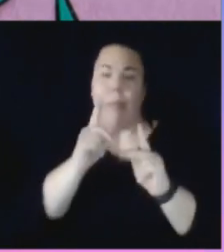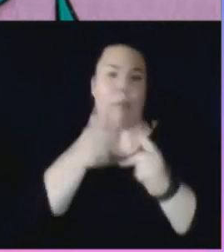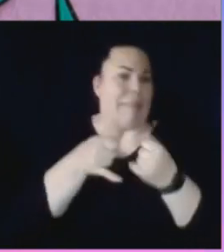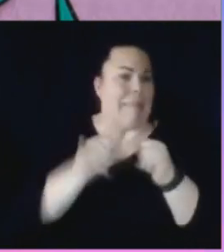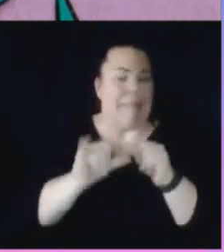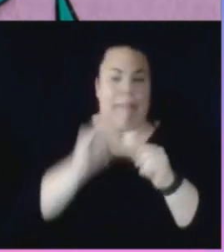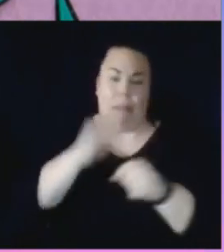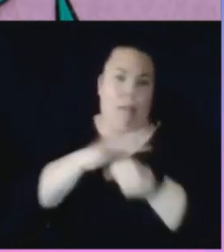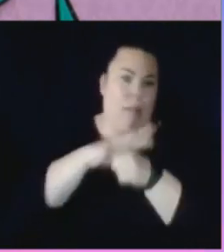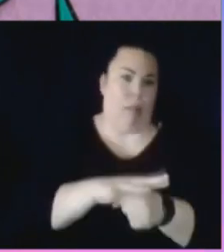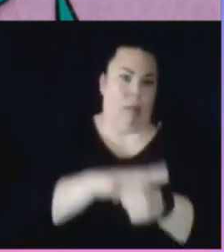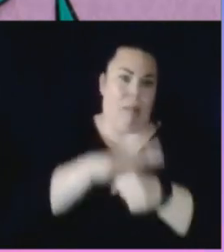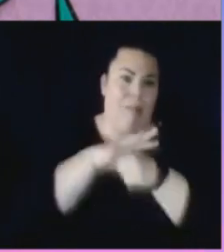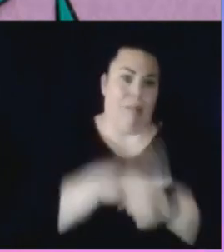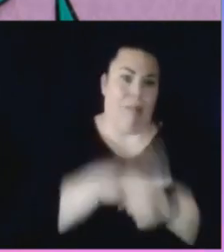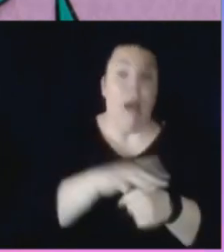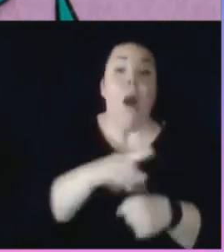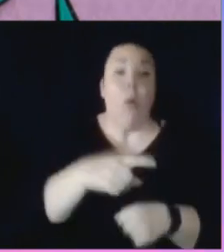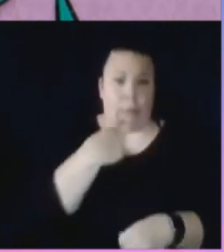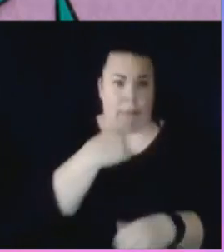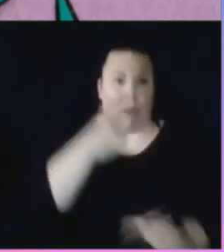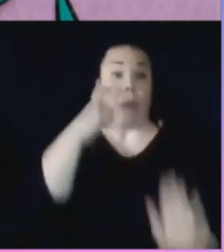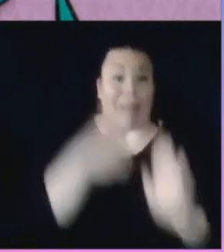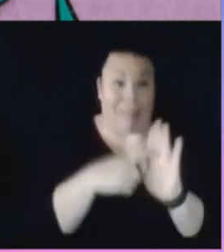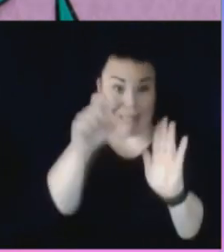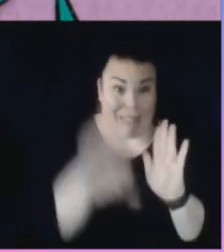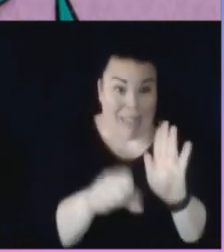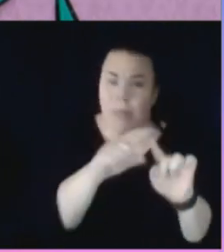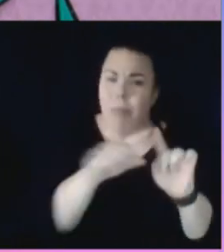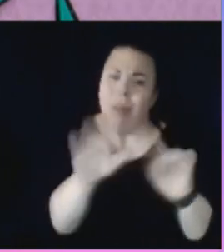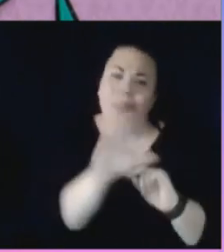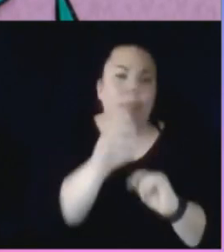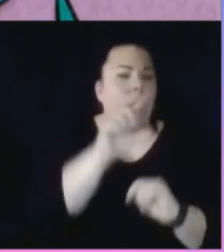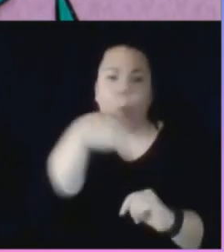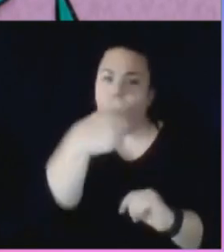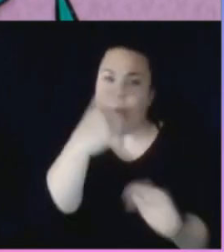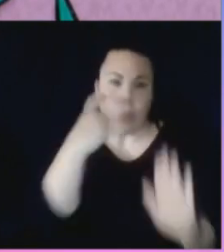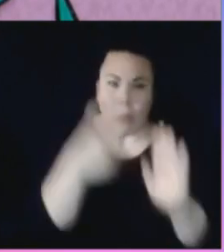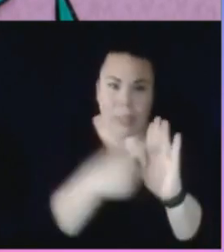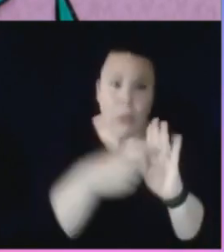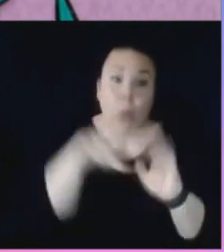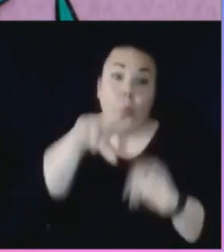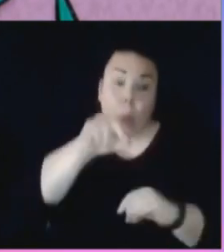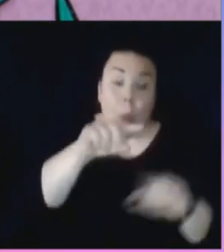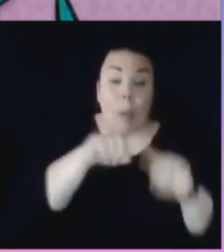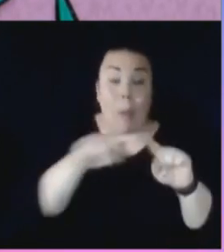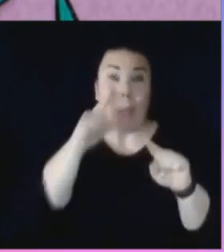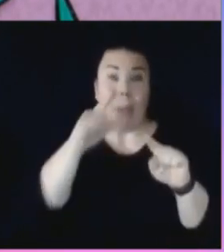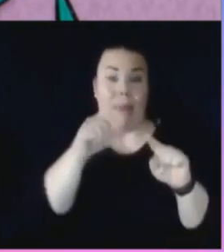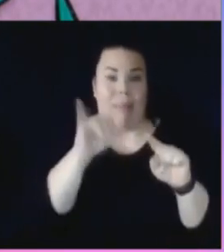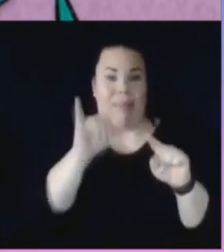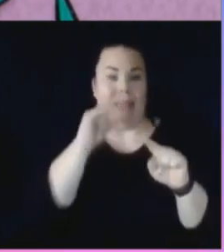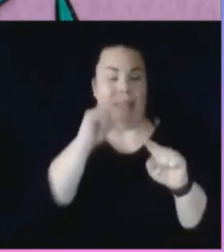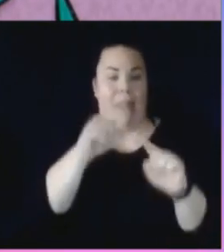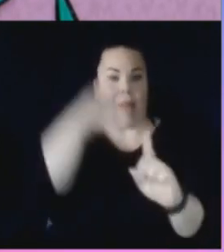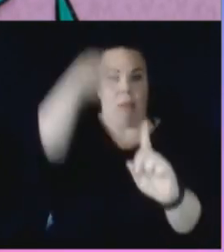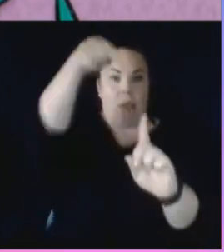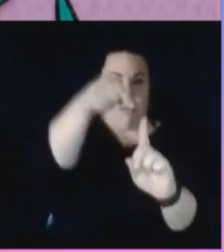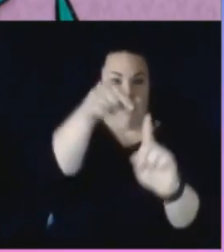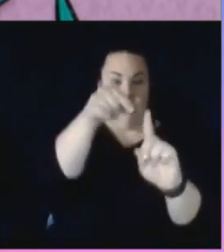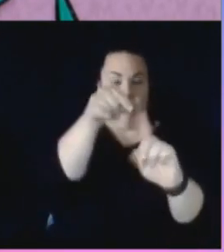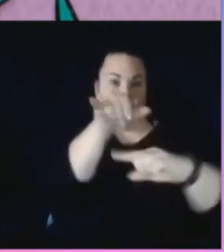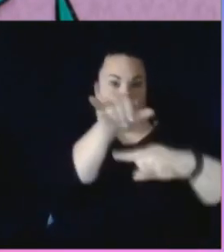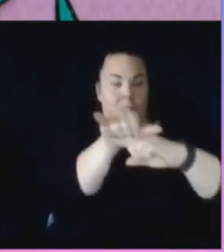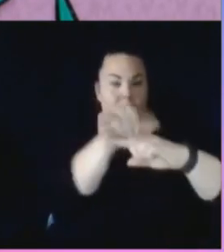recognition, but they won't take it to the next step, which is we're trying to dismantle the gender binary. That's right. And I really appreciate in